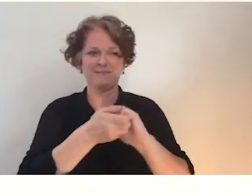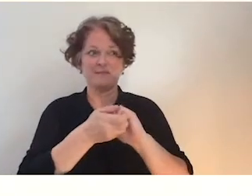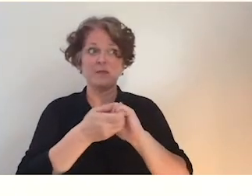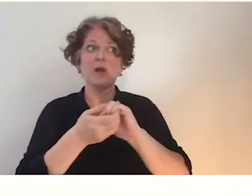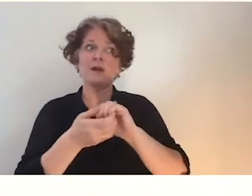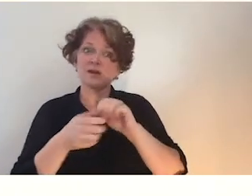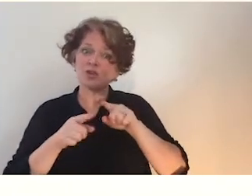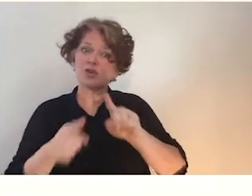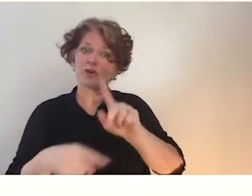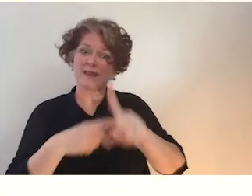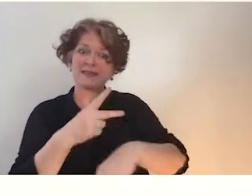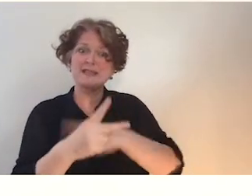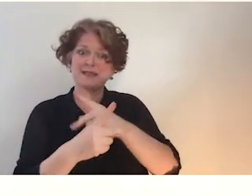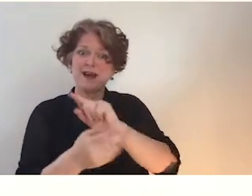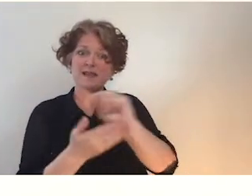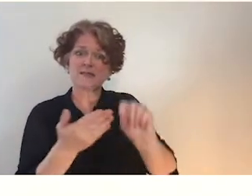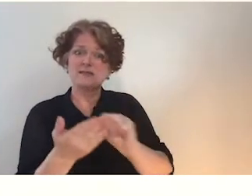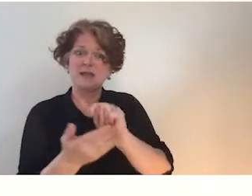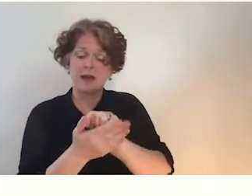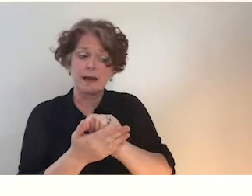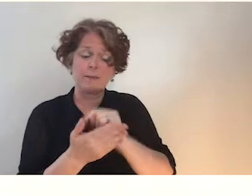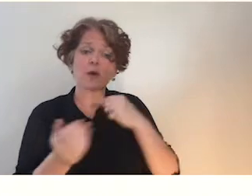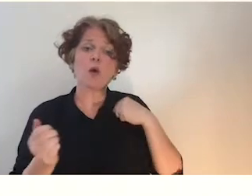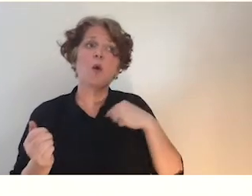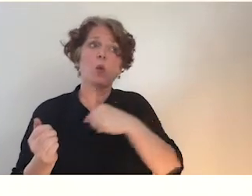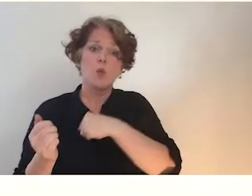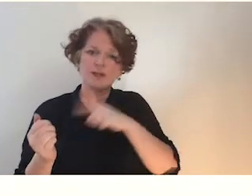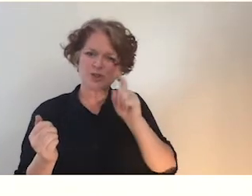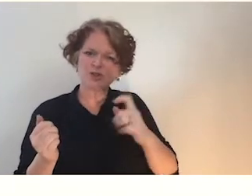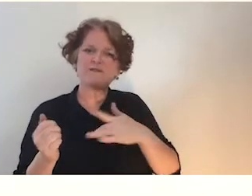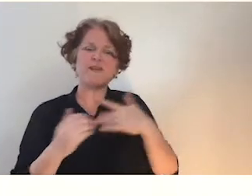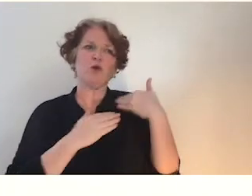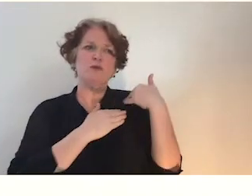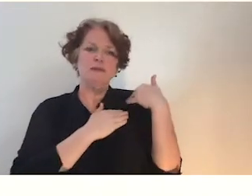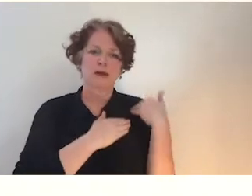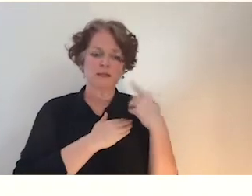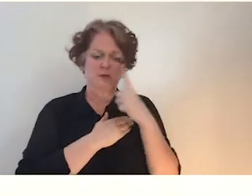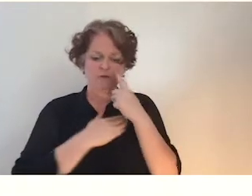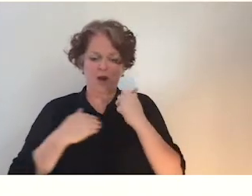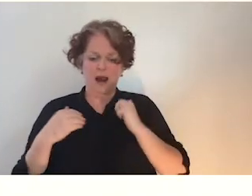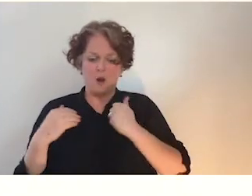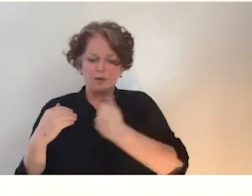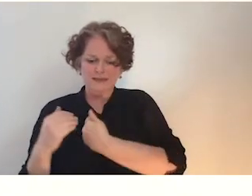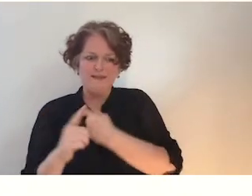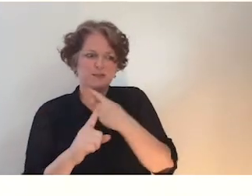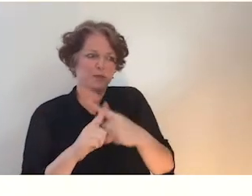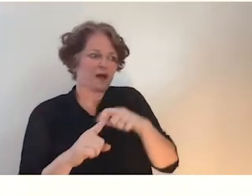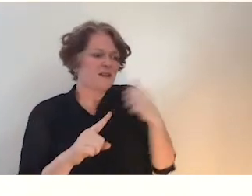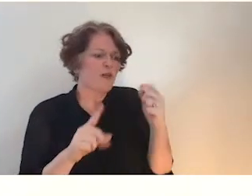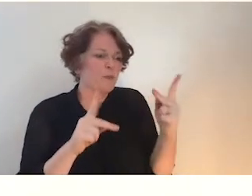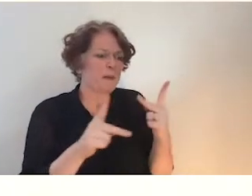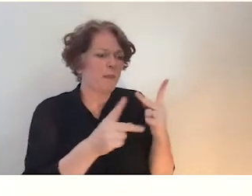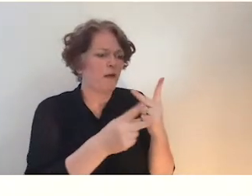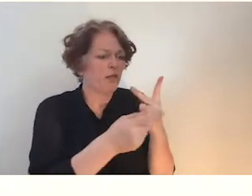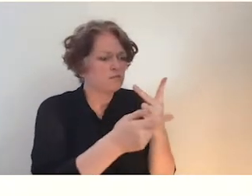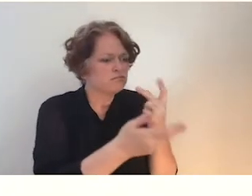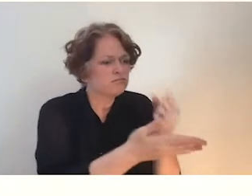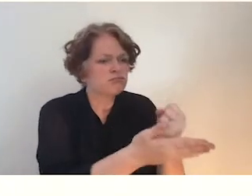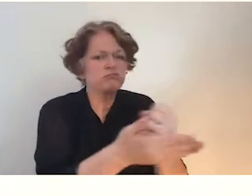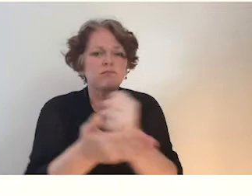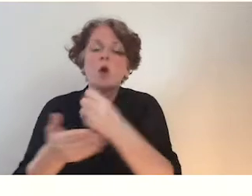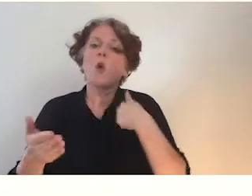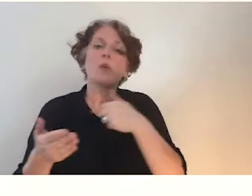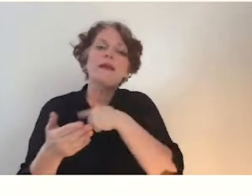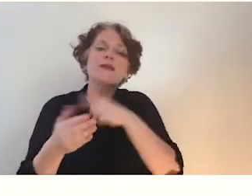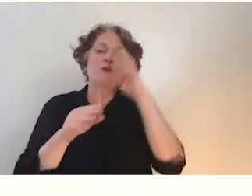like these, our responsibility to ourselves and those around us is only magnified. Our commitment to spreading